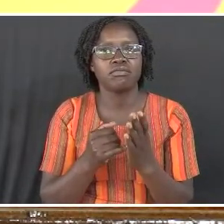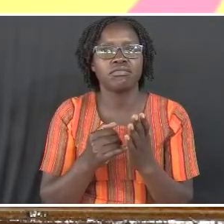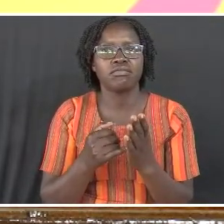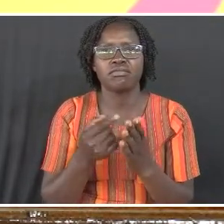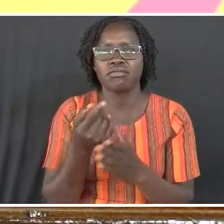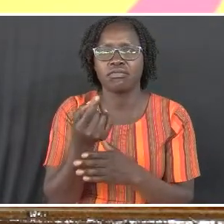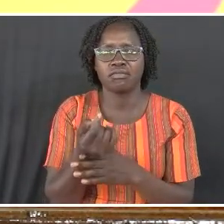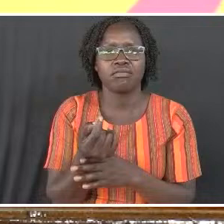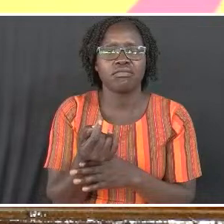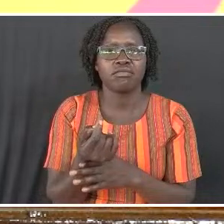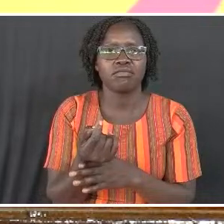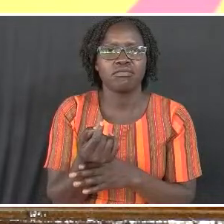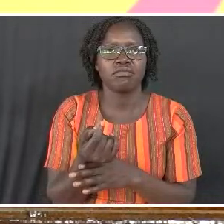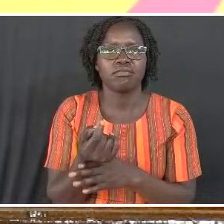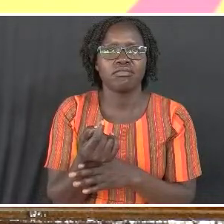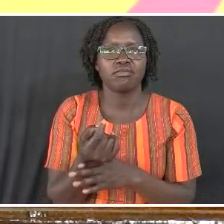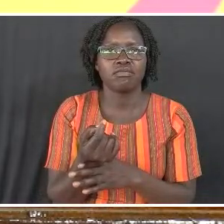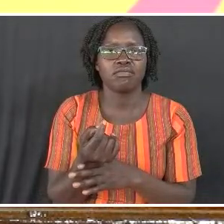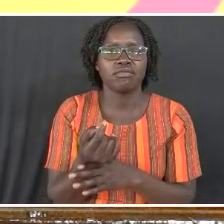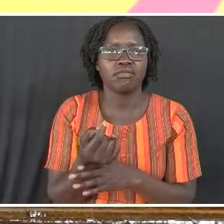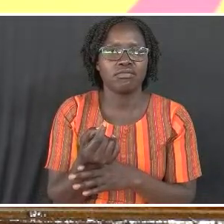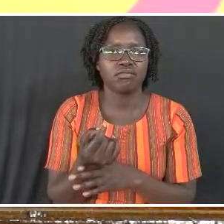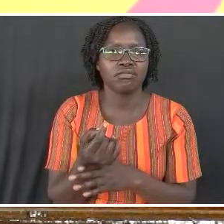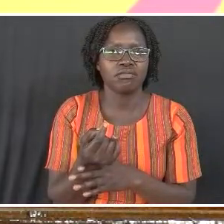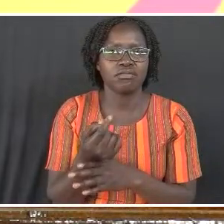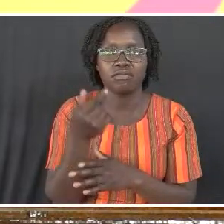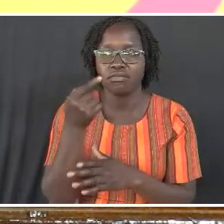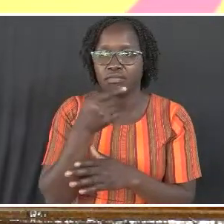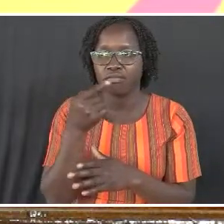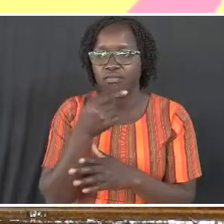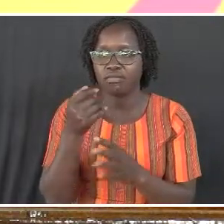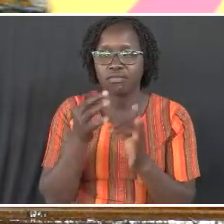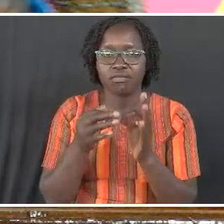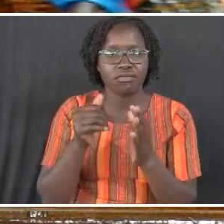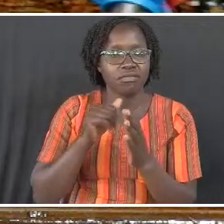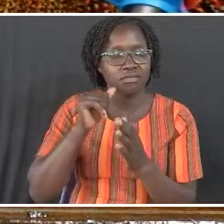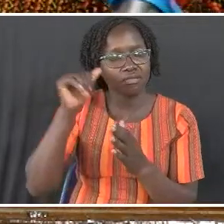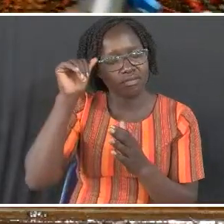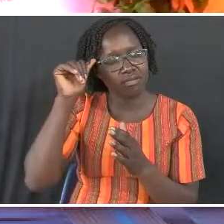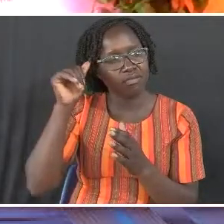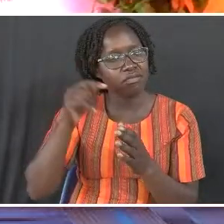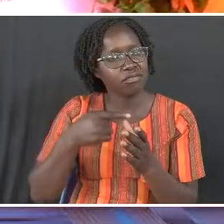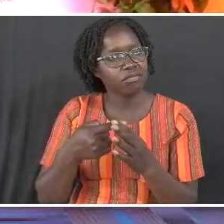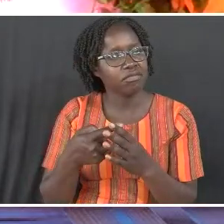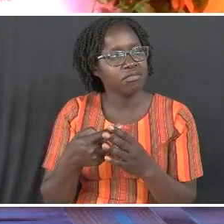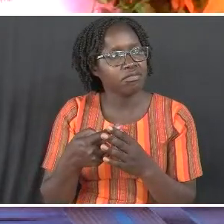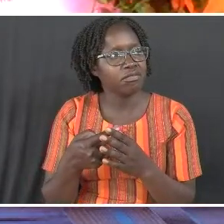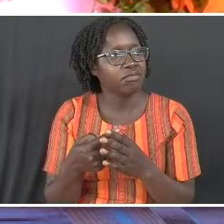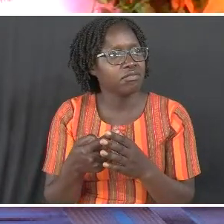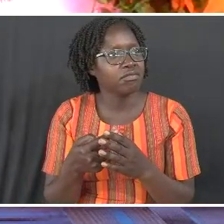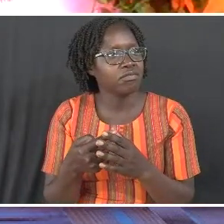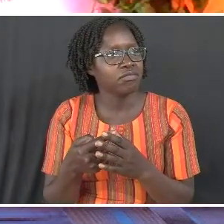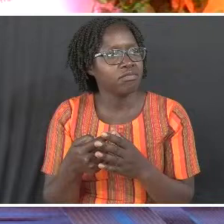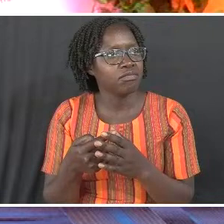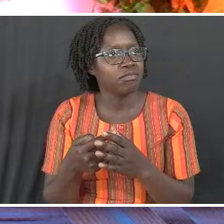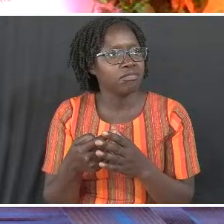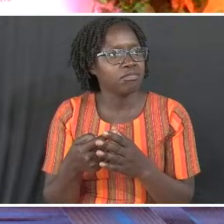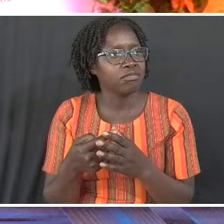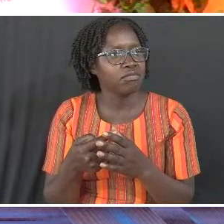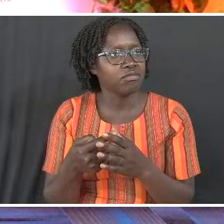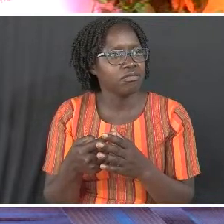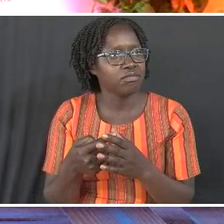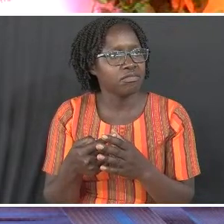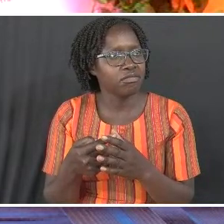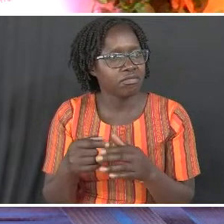size on their toothbrush. If it is an adult, it can go just along the